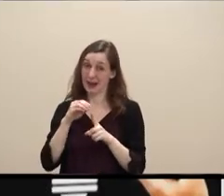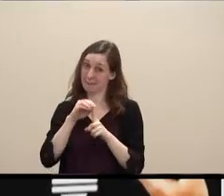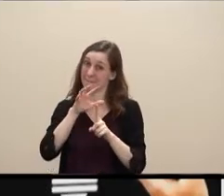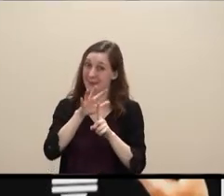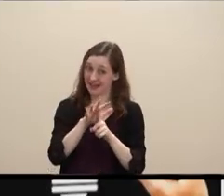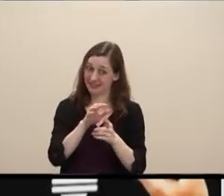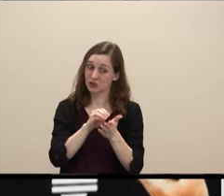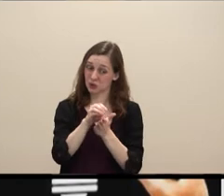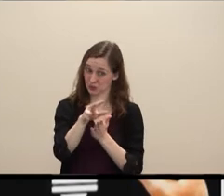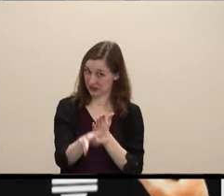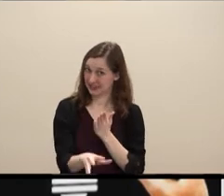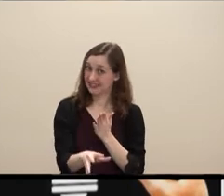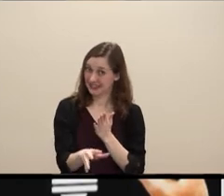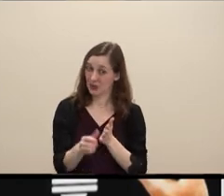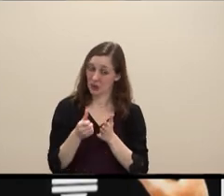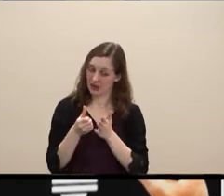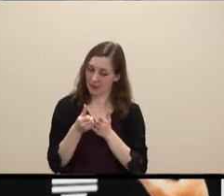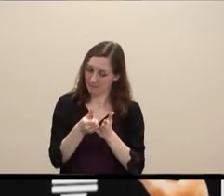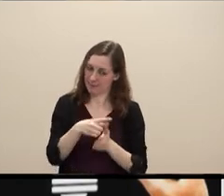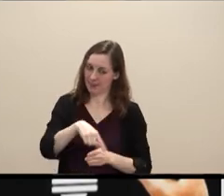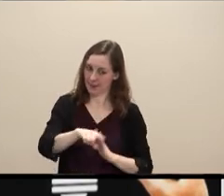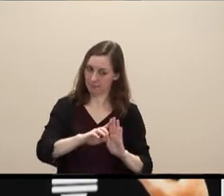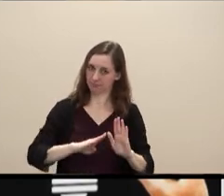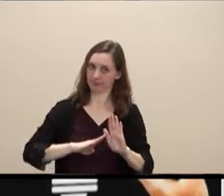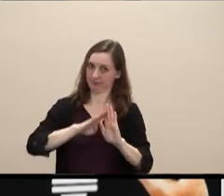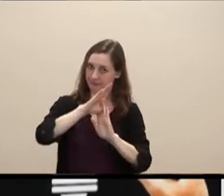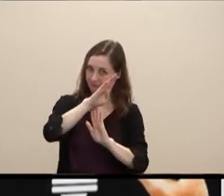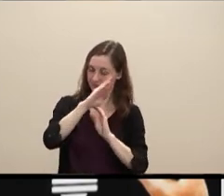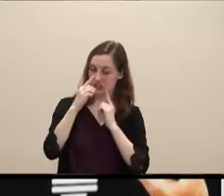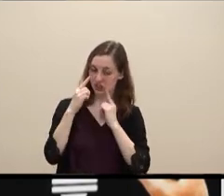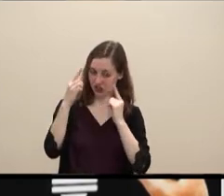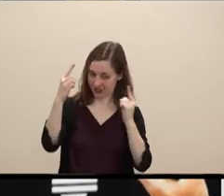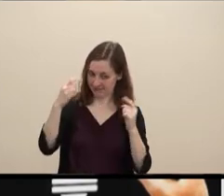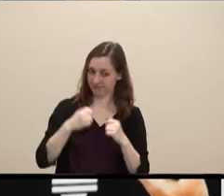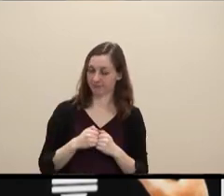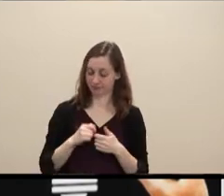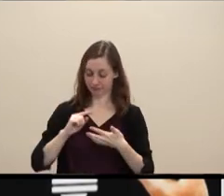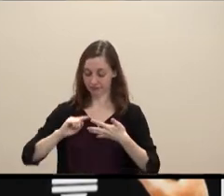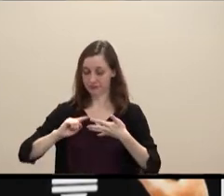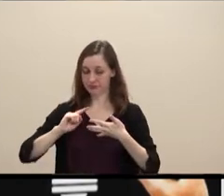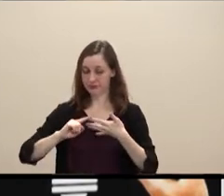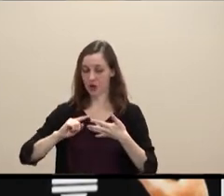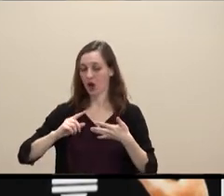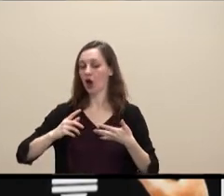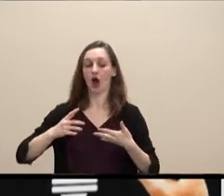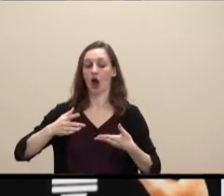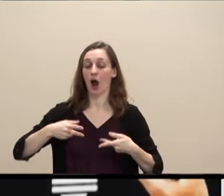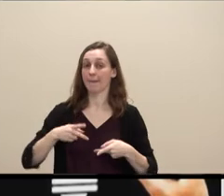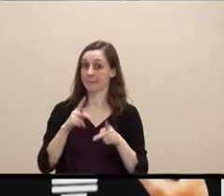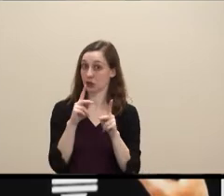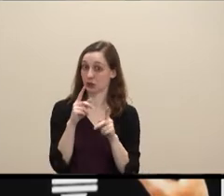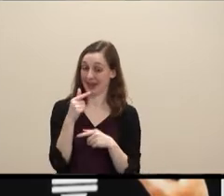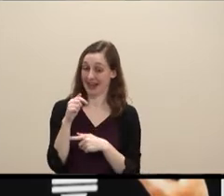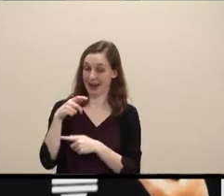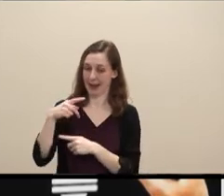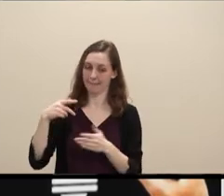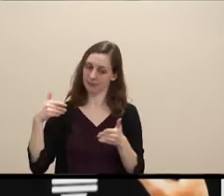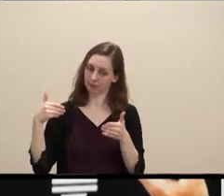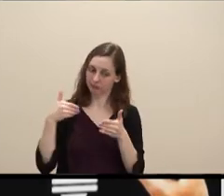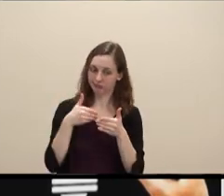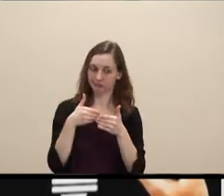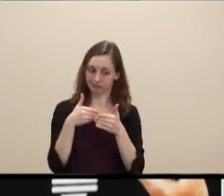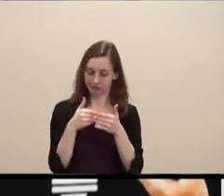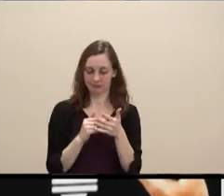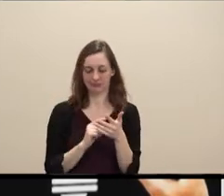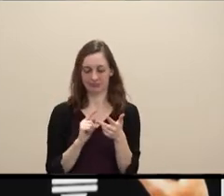students, you know, increasing student growth and achievement, closing our opportunity gaps, and supporting